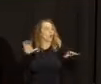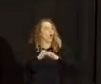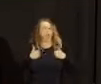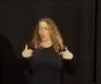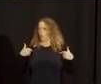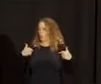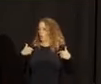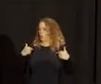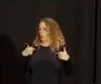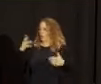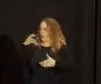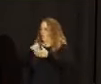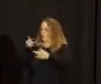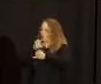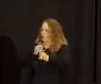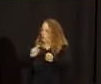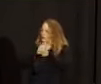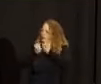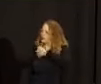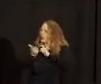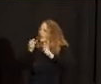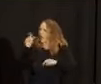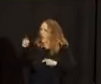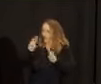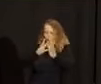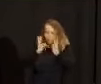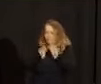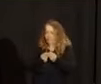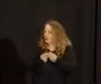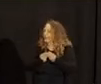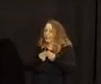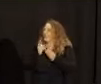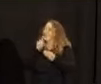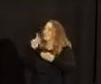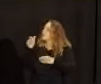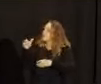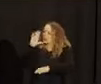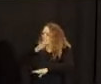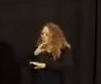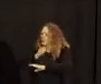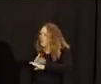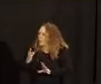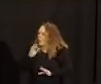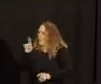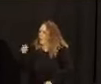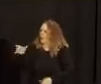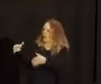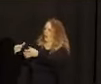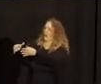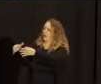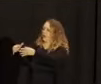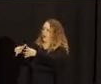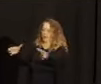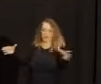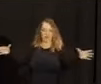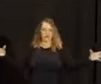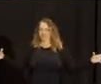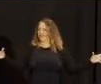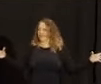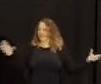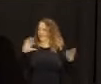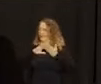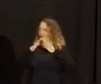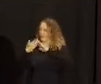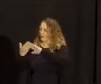help lift up the kind of change that you're trying to drive, not just for your family, not just for your son or daughter, but actually for the entirety of your